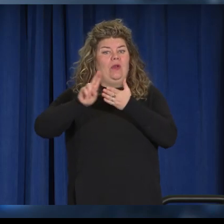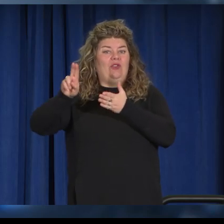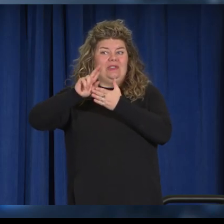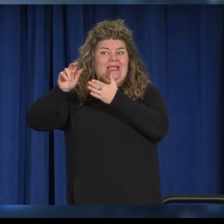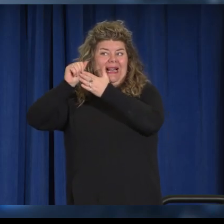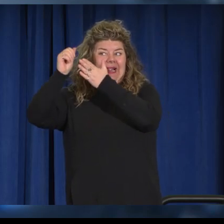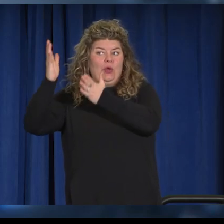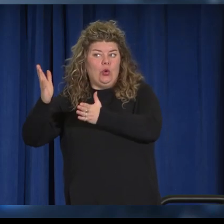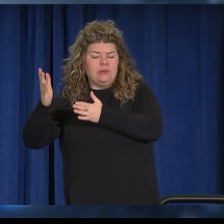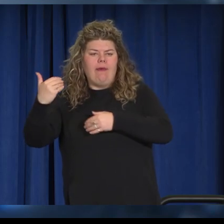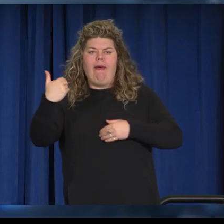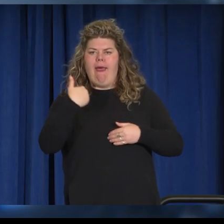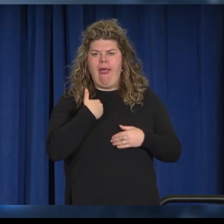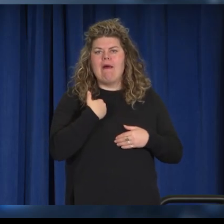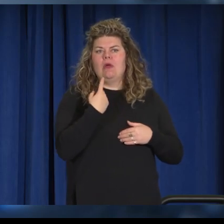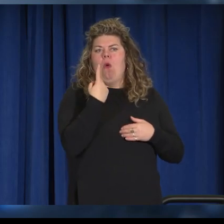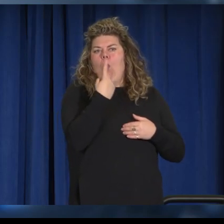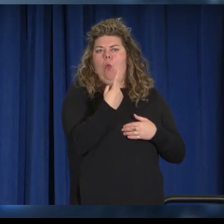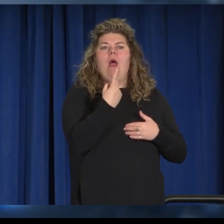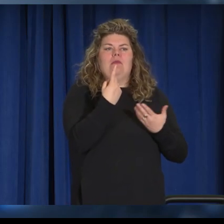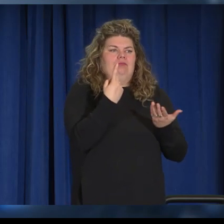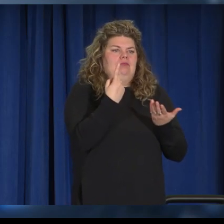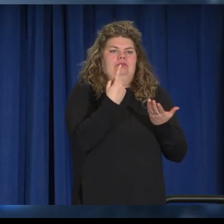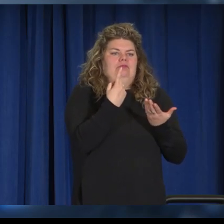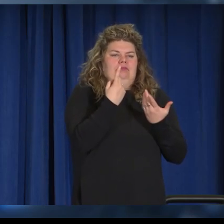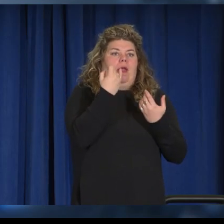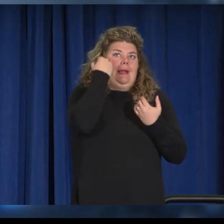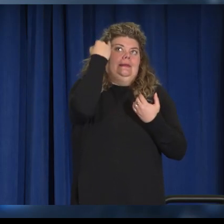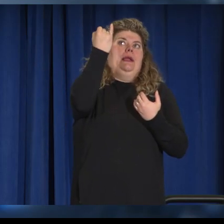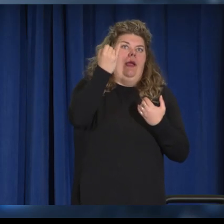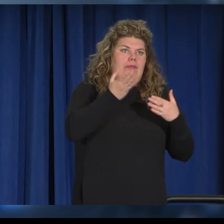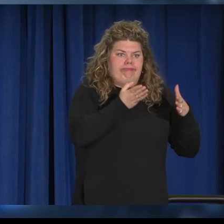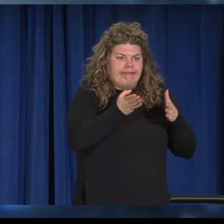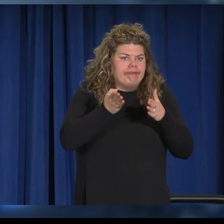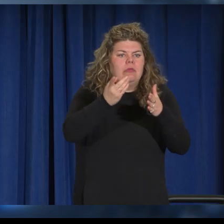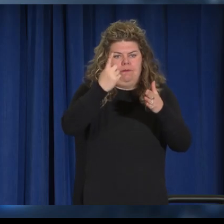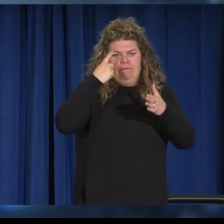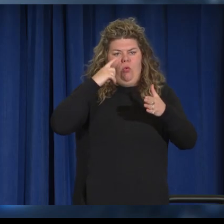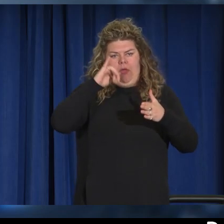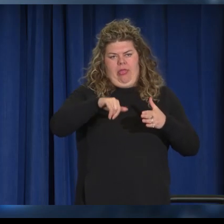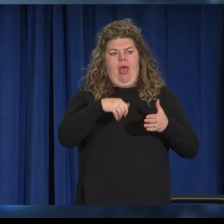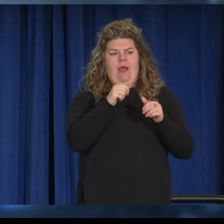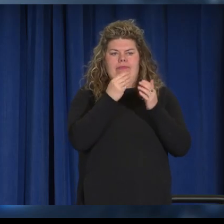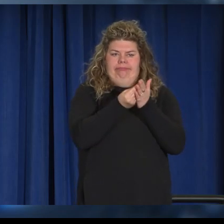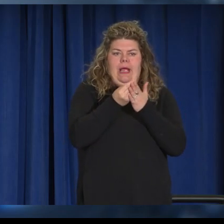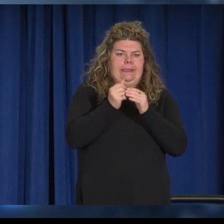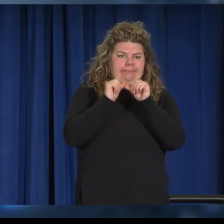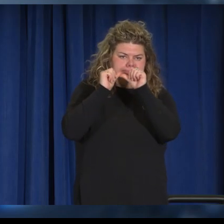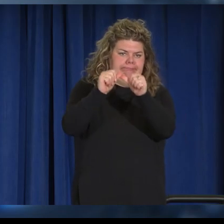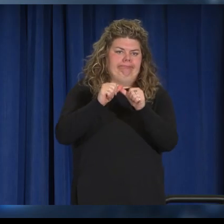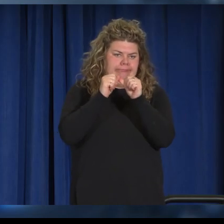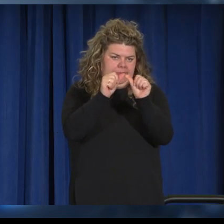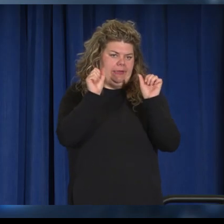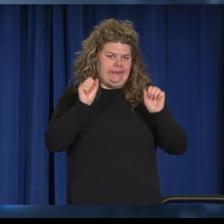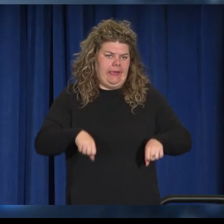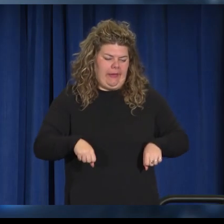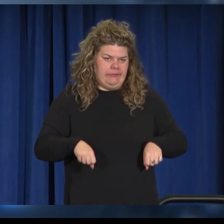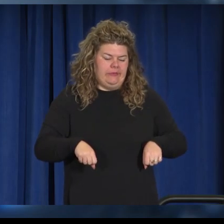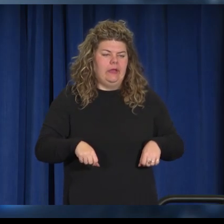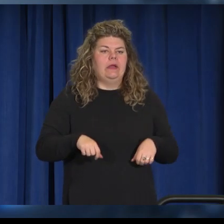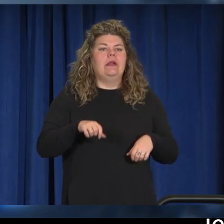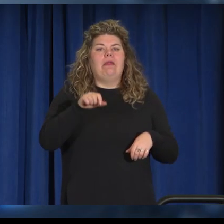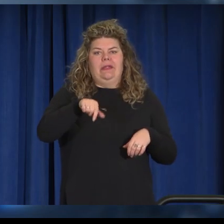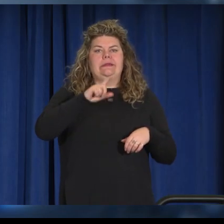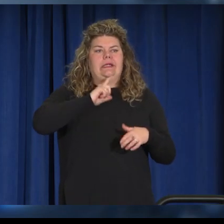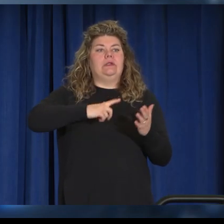was a pathway to sustainability. And that was really important, because when we went, with our hands out saying, hey, this is a social